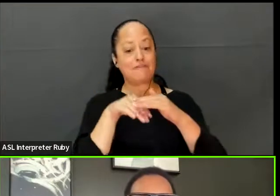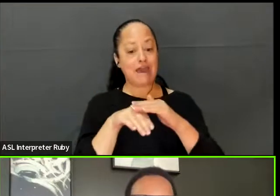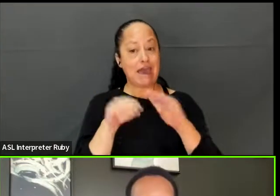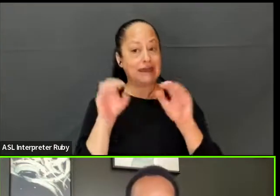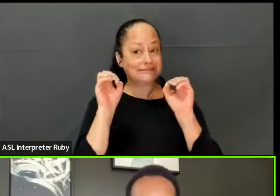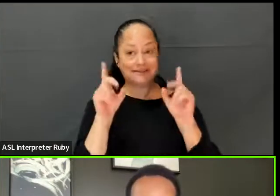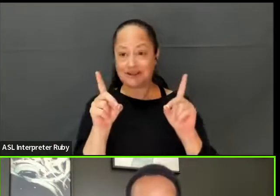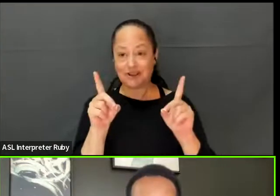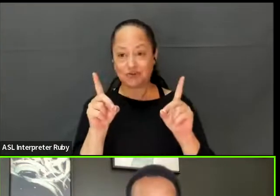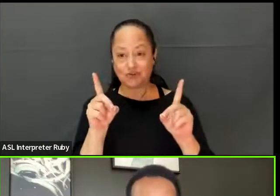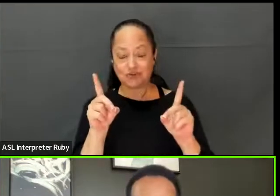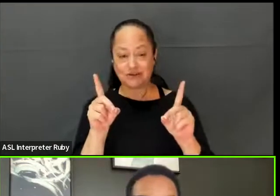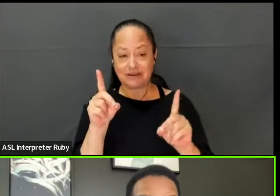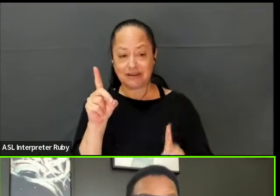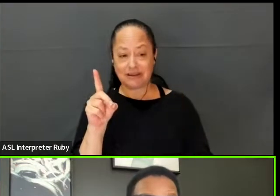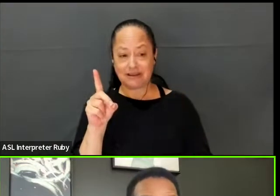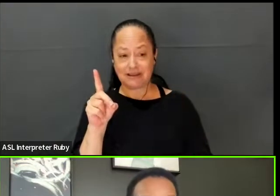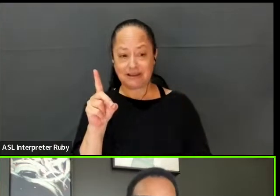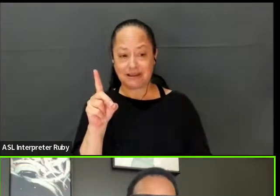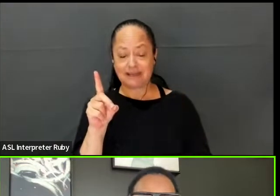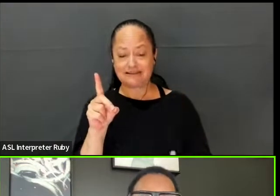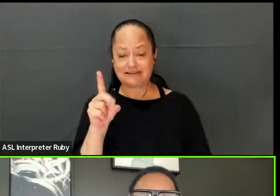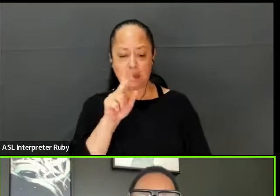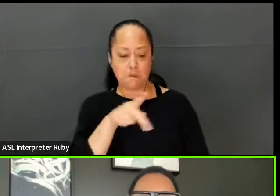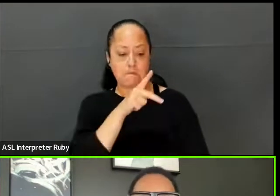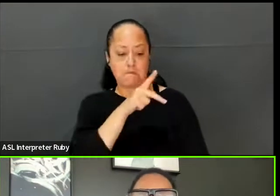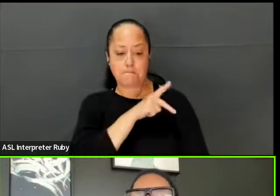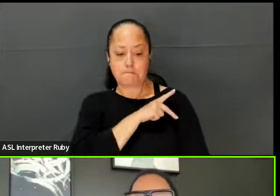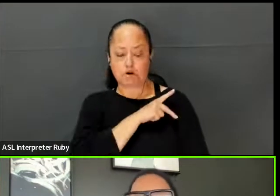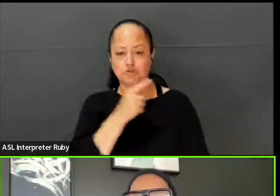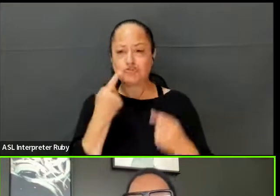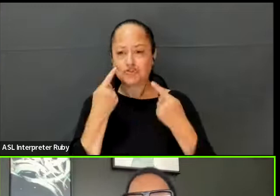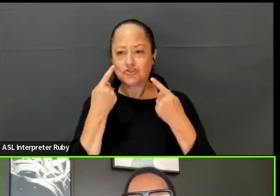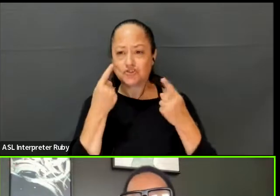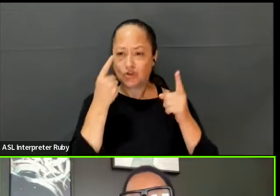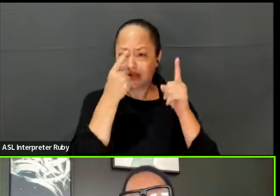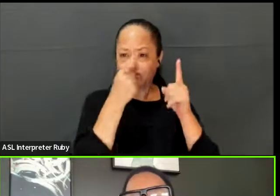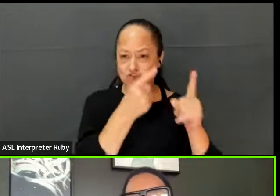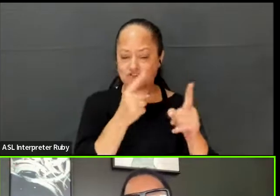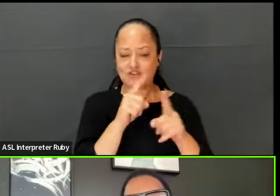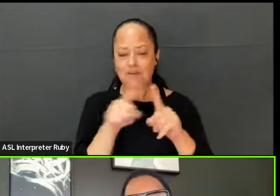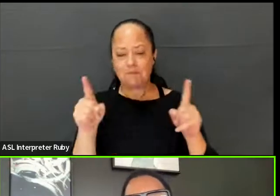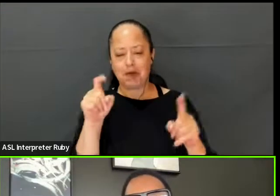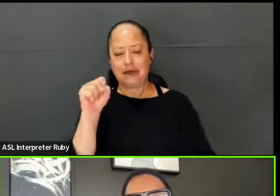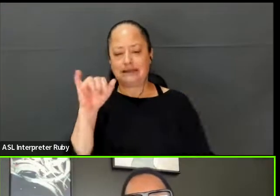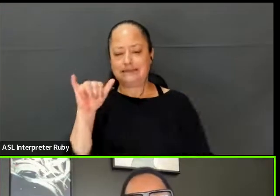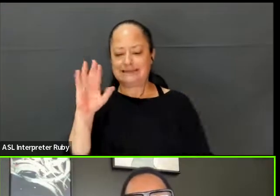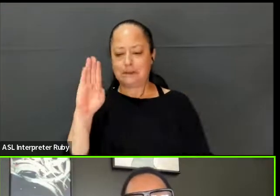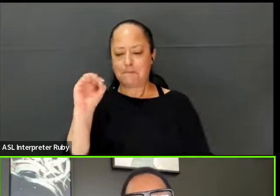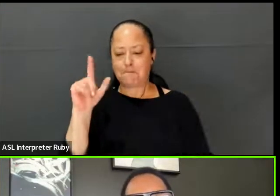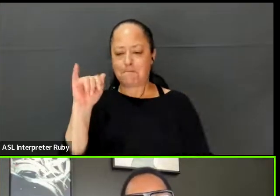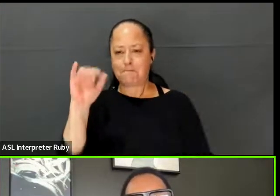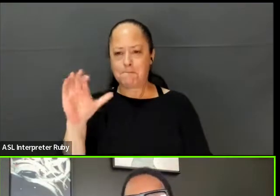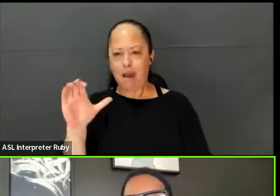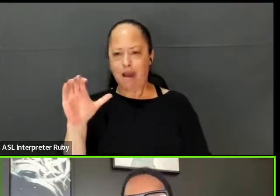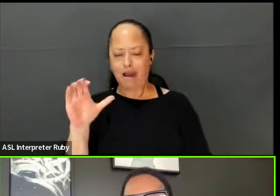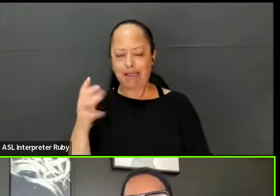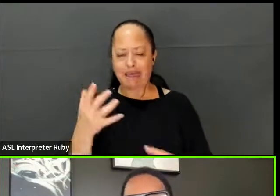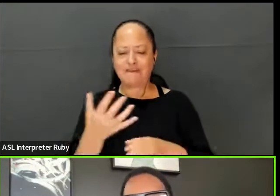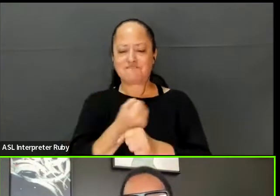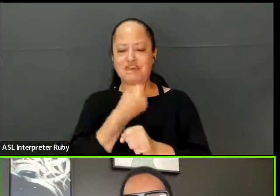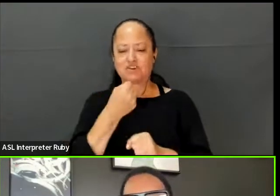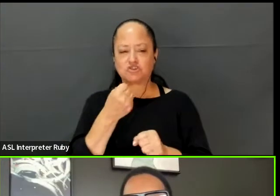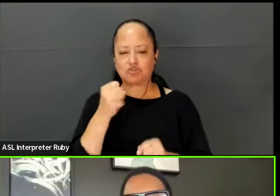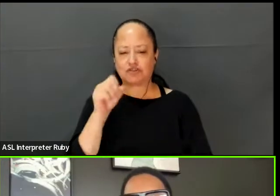education as a personal achievement, but really as a symbolic victory for African children